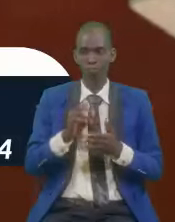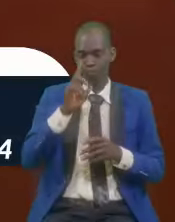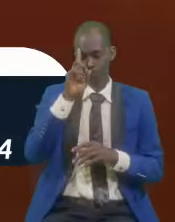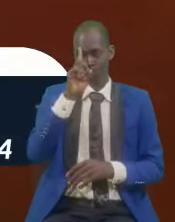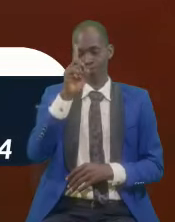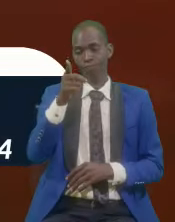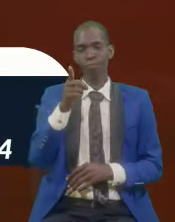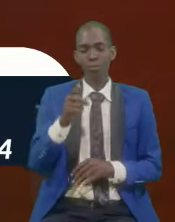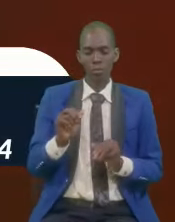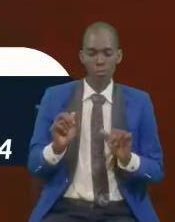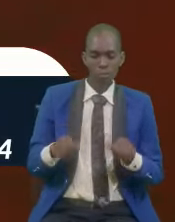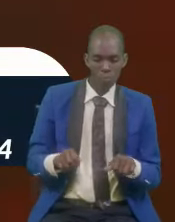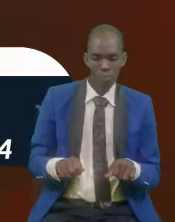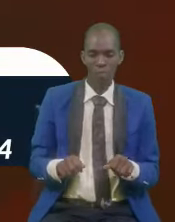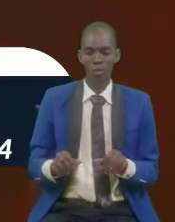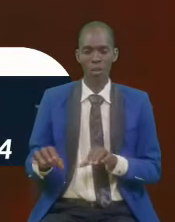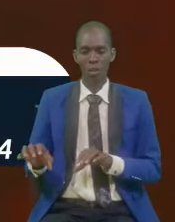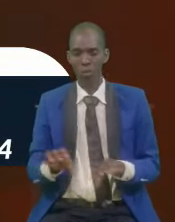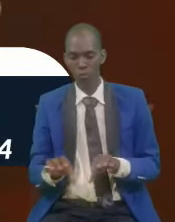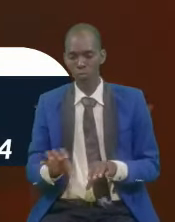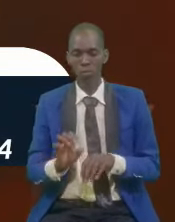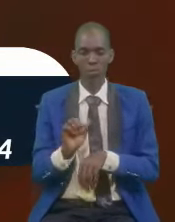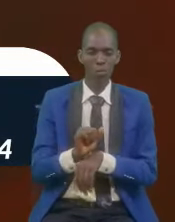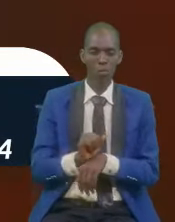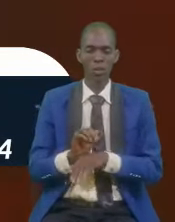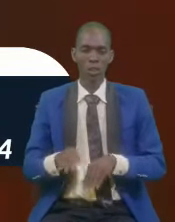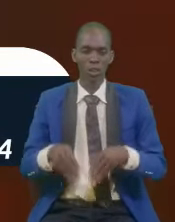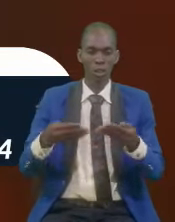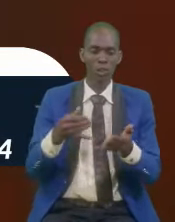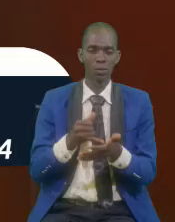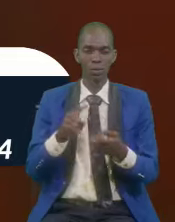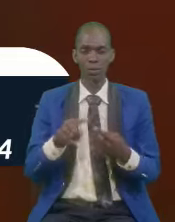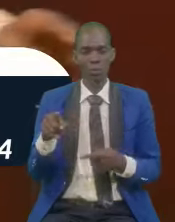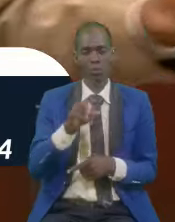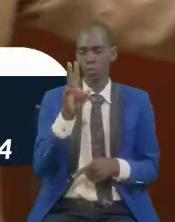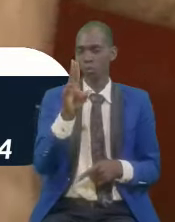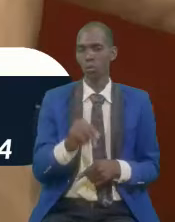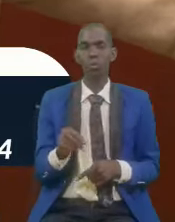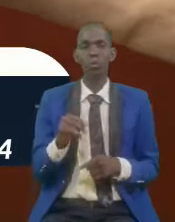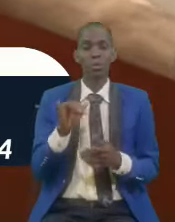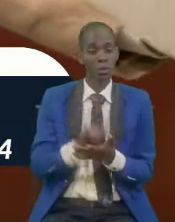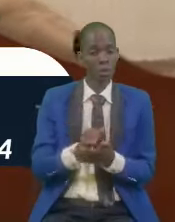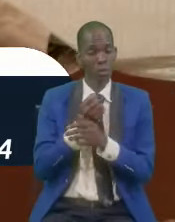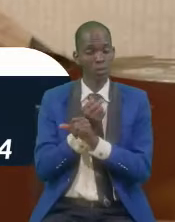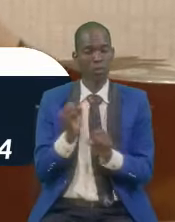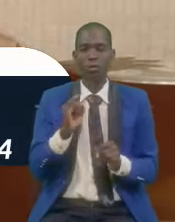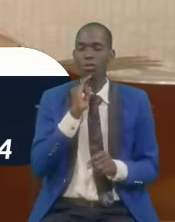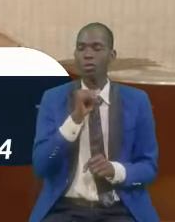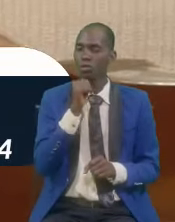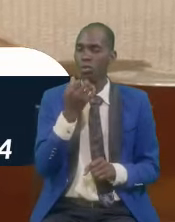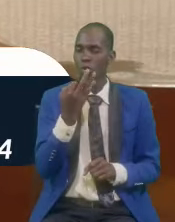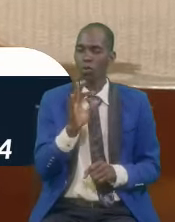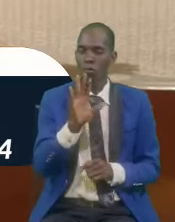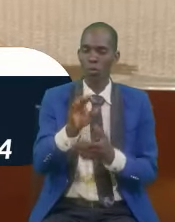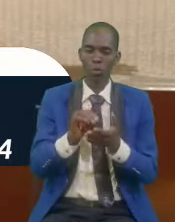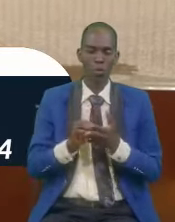natural activity and ability gives you. It says that salvation is not of yourselves.